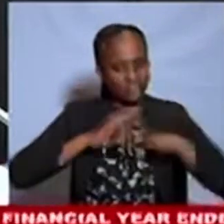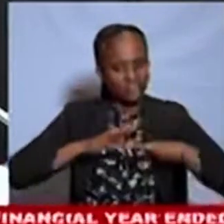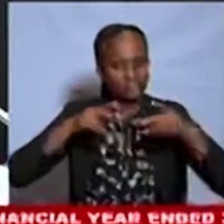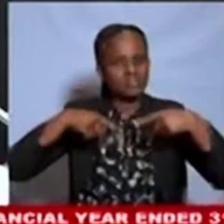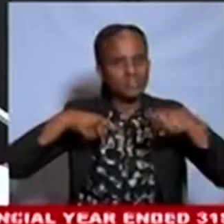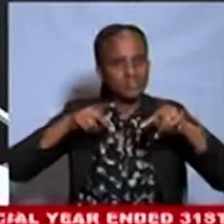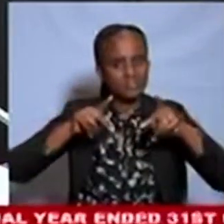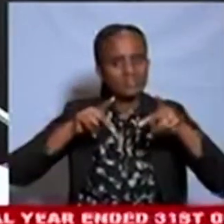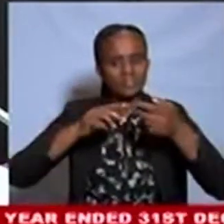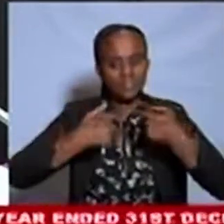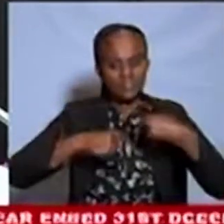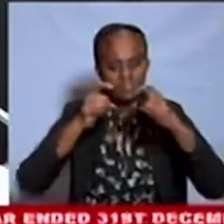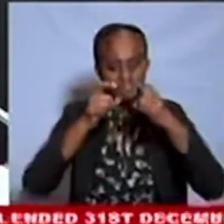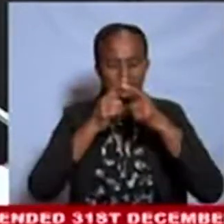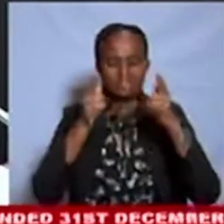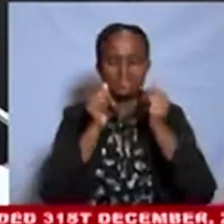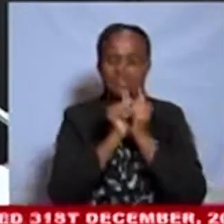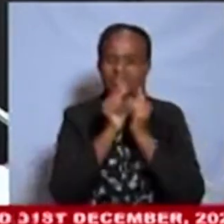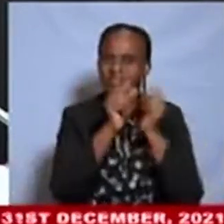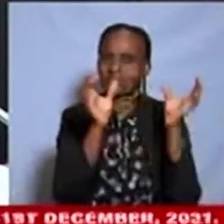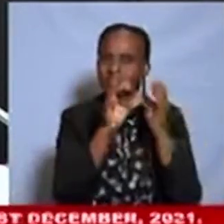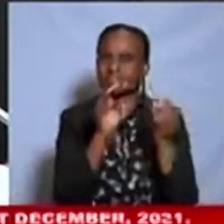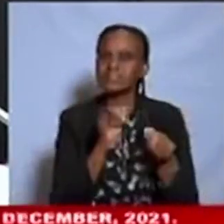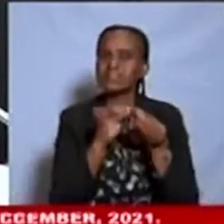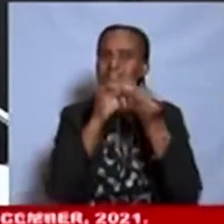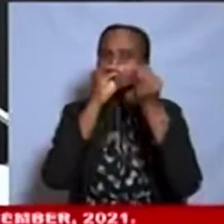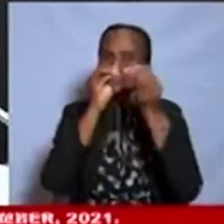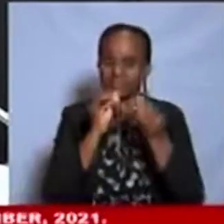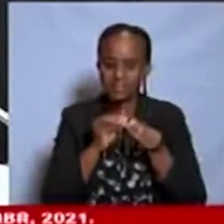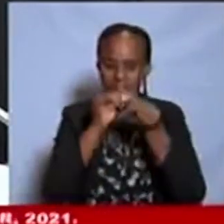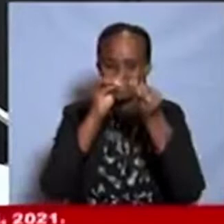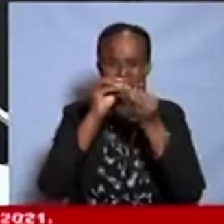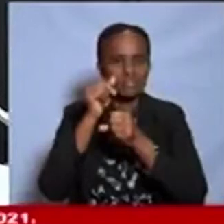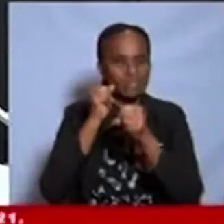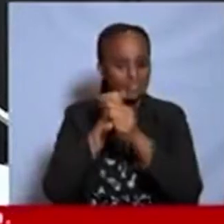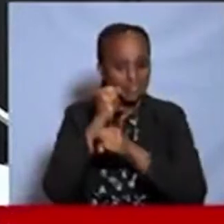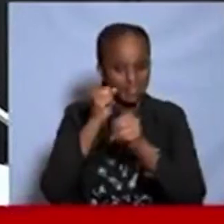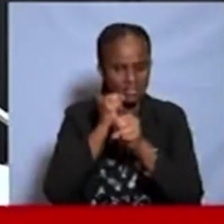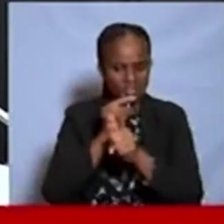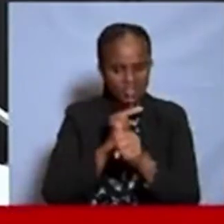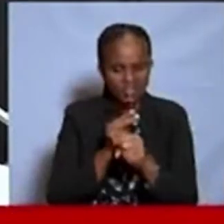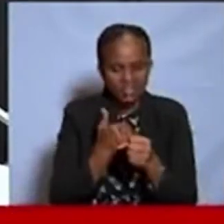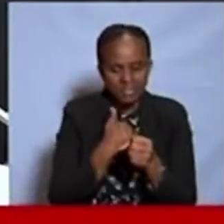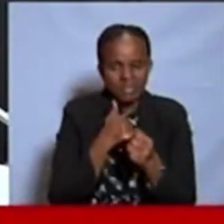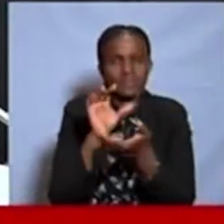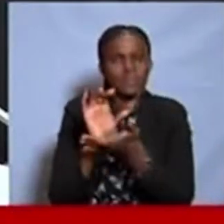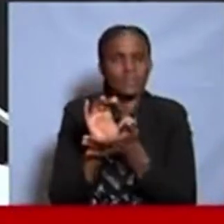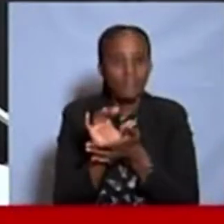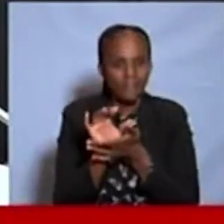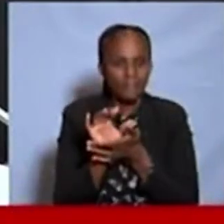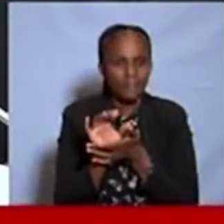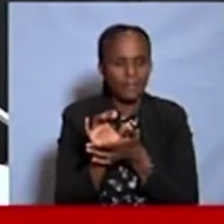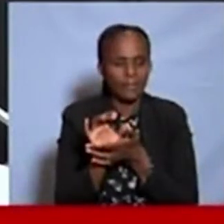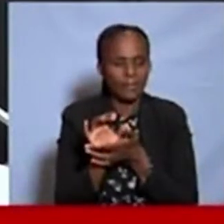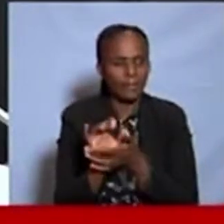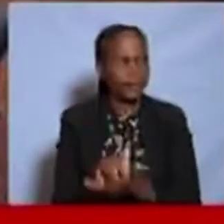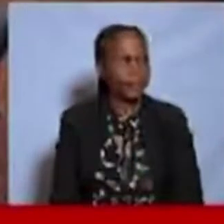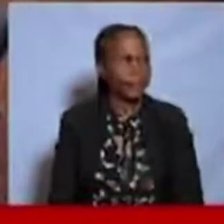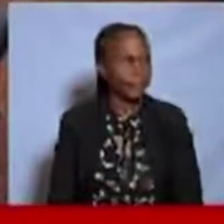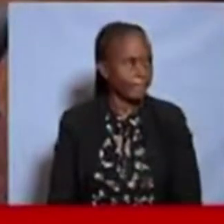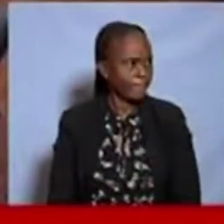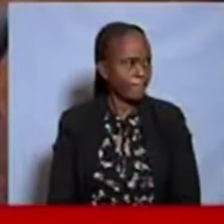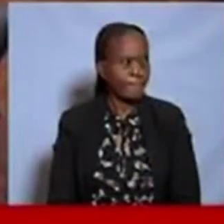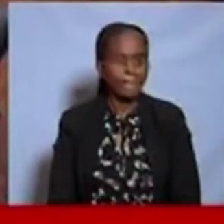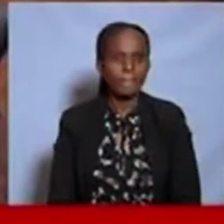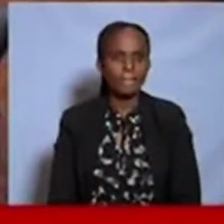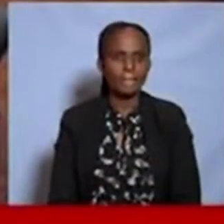of the council. So it has been accumulating over the years. That's why we are owing the Okay, members. Chair,